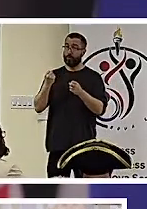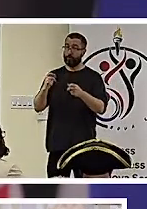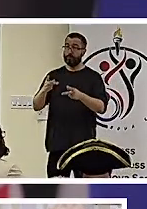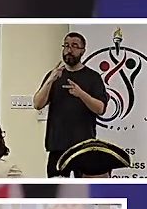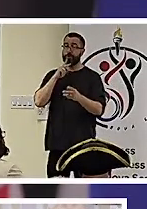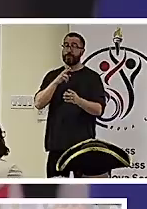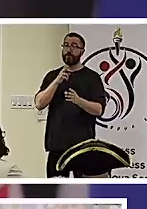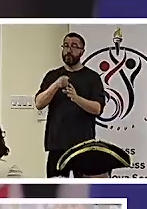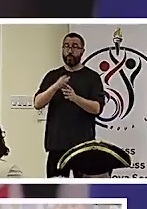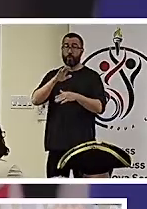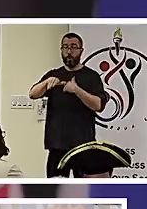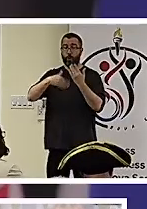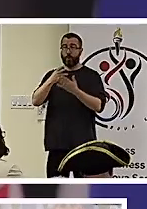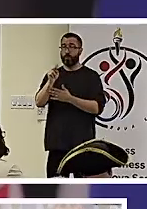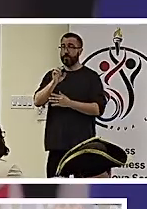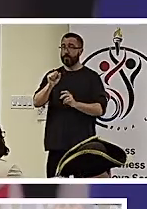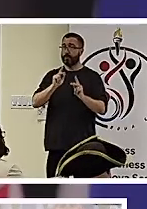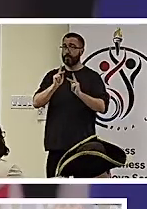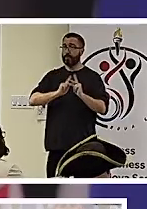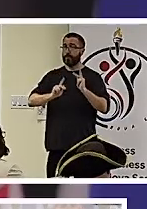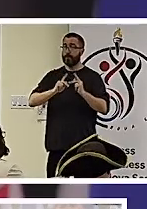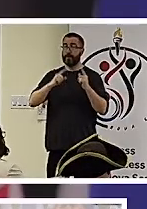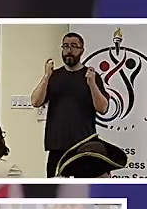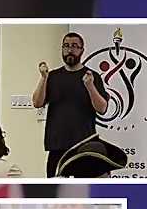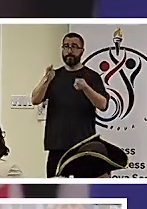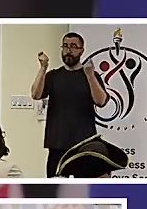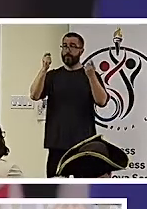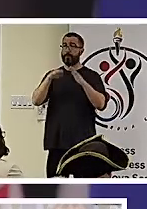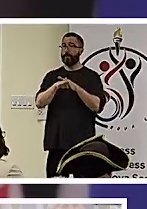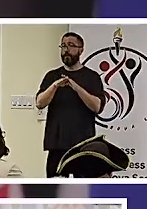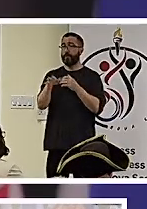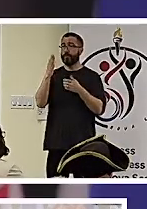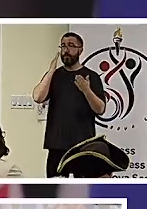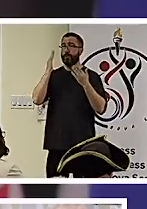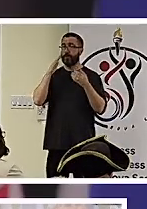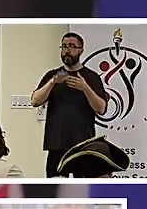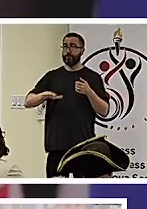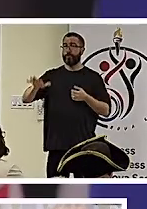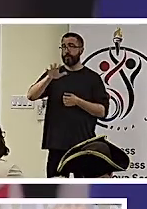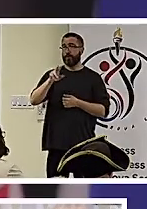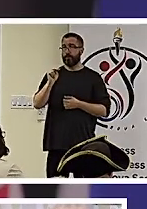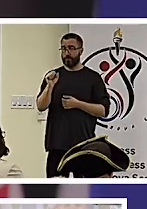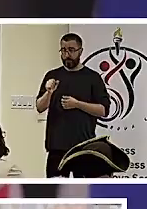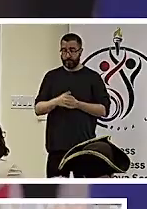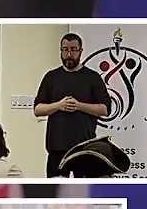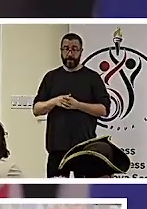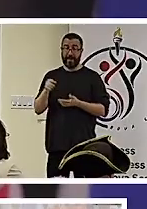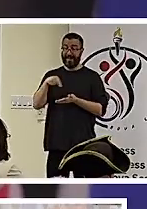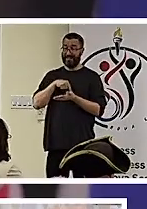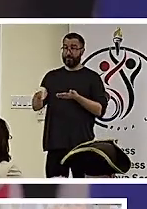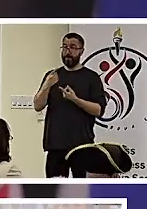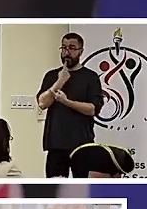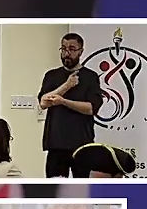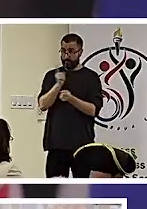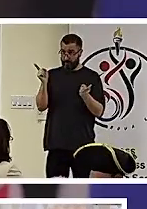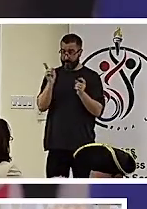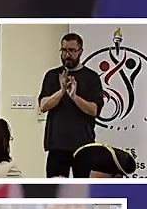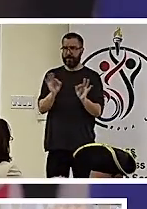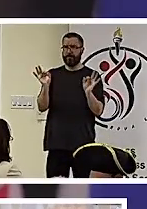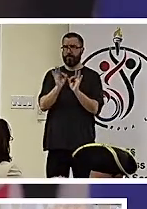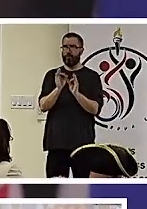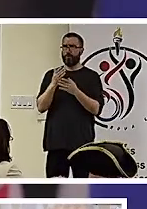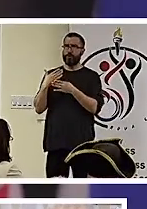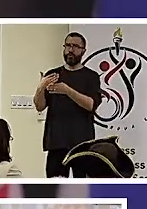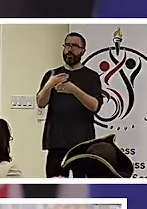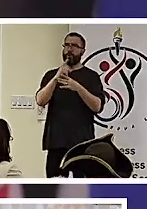Nova Scotians in celebrating Access Awareness Week across the province. Proclaiming this week is an important reminder of our shared commitment